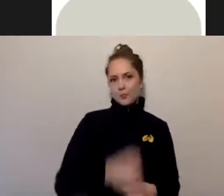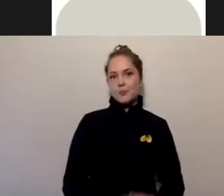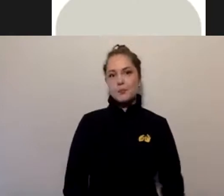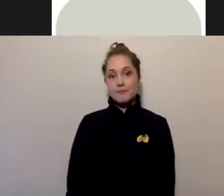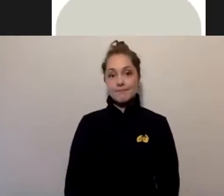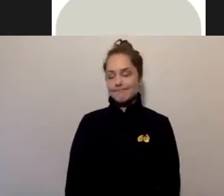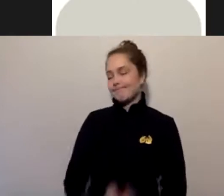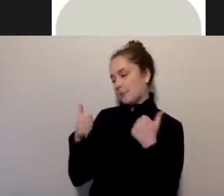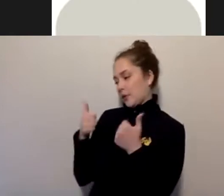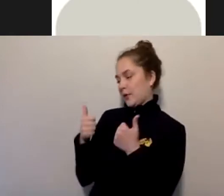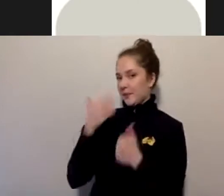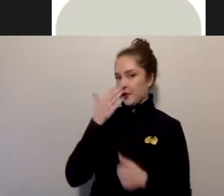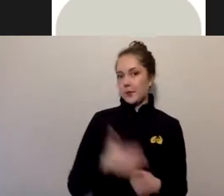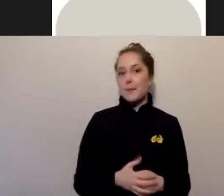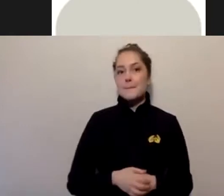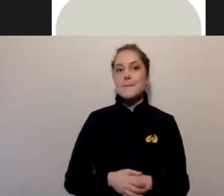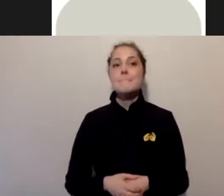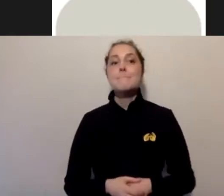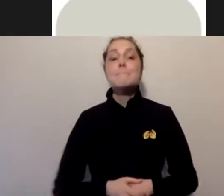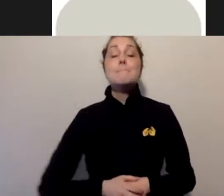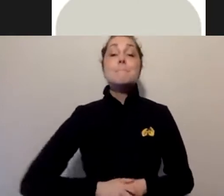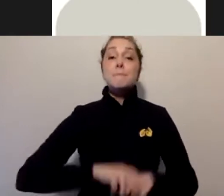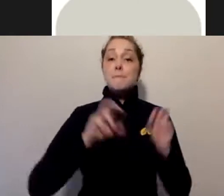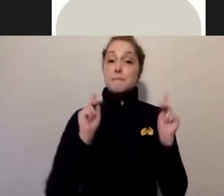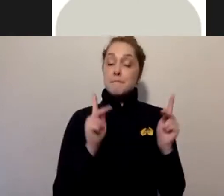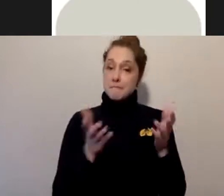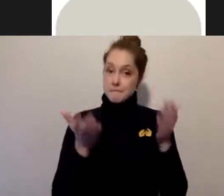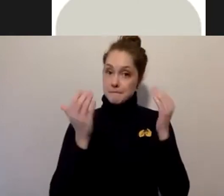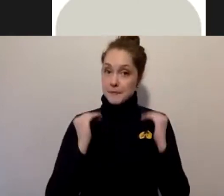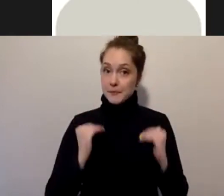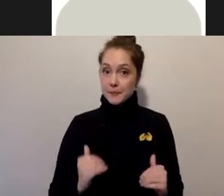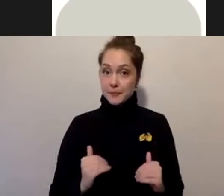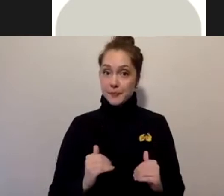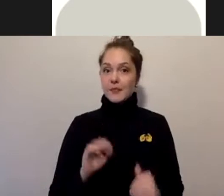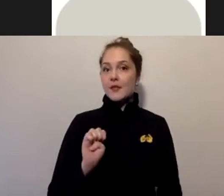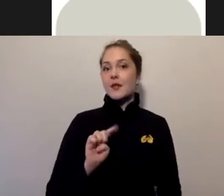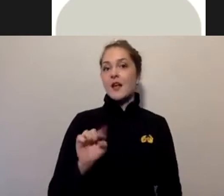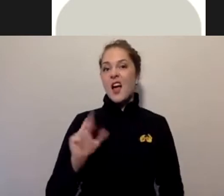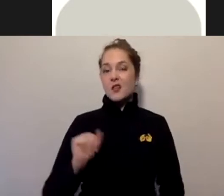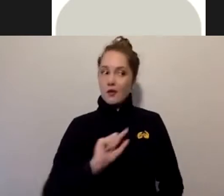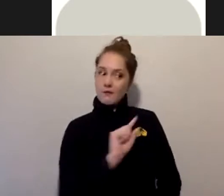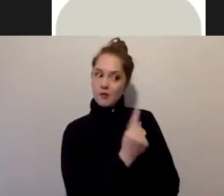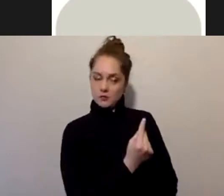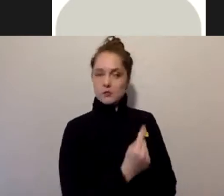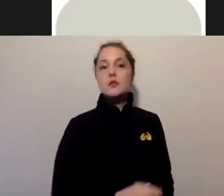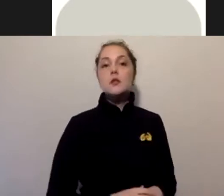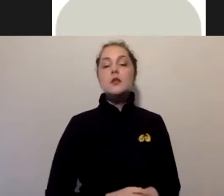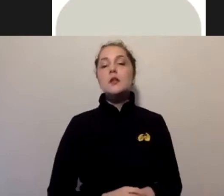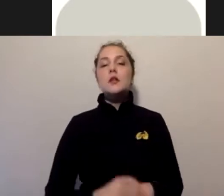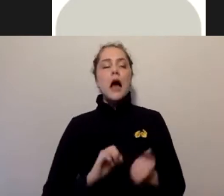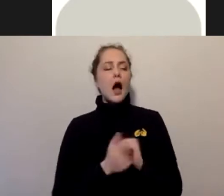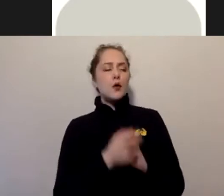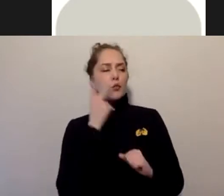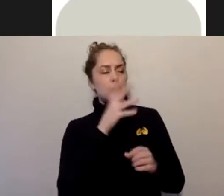Great. Thank you. Okay, and the next question, and Ezra, we'll start with you on this one. How do you see your